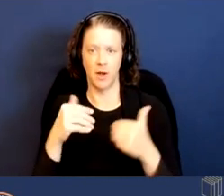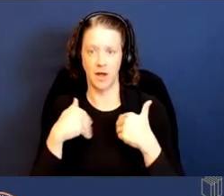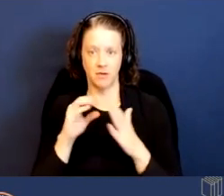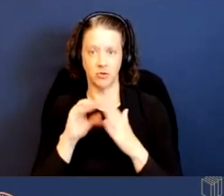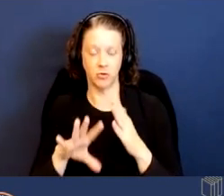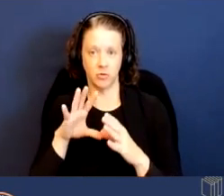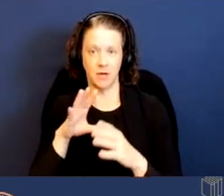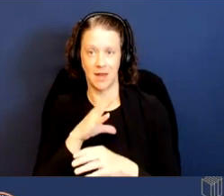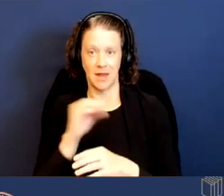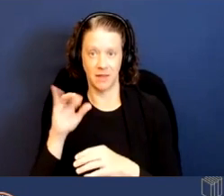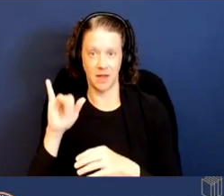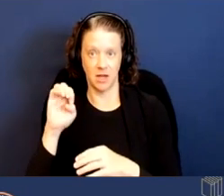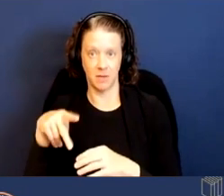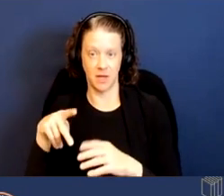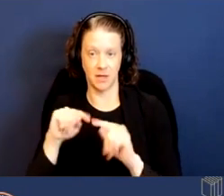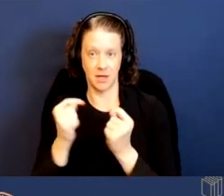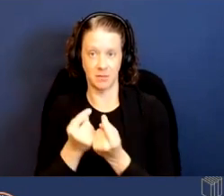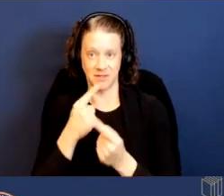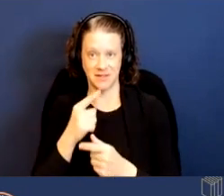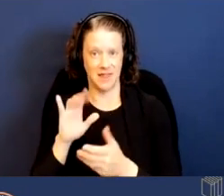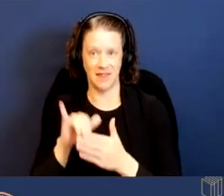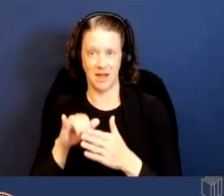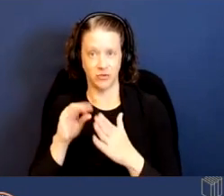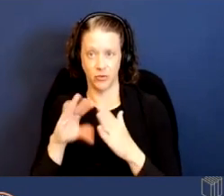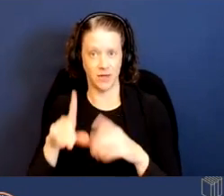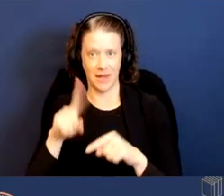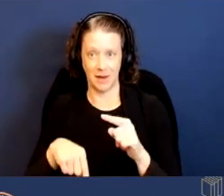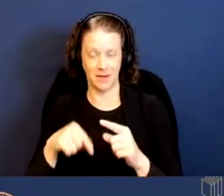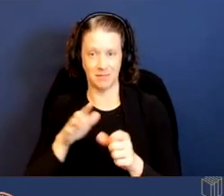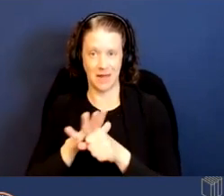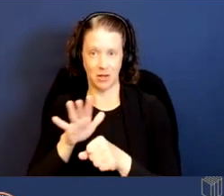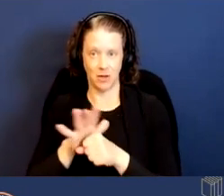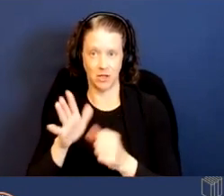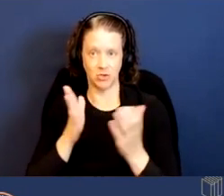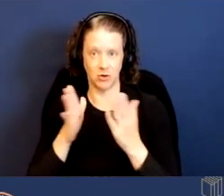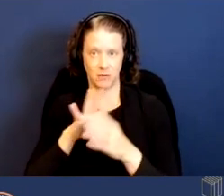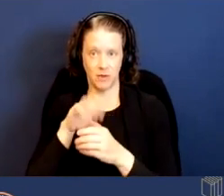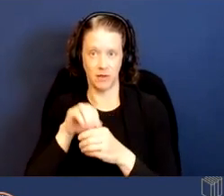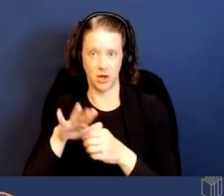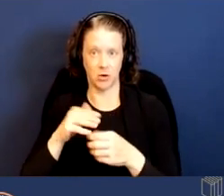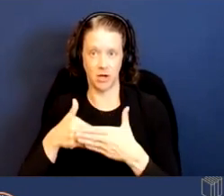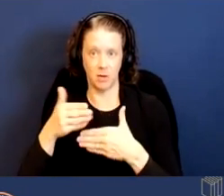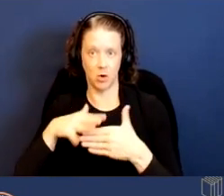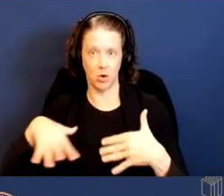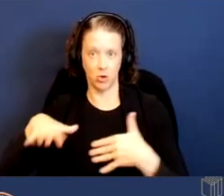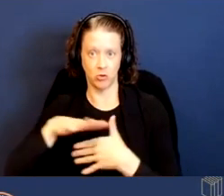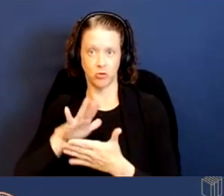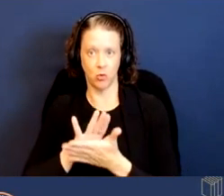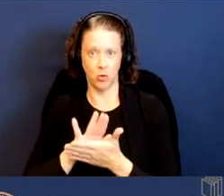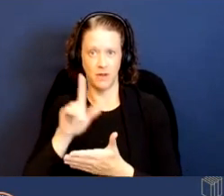team determines that that student cannot be adequately served at their sort of neighborhood school, they need more specialized